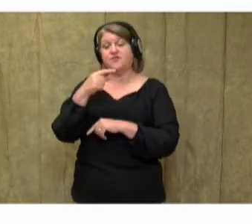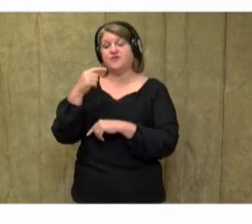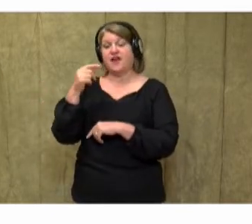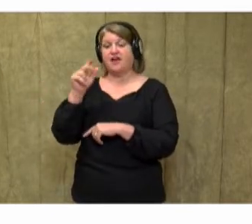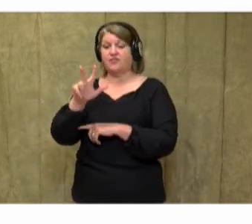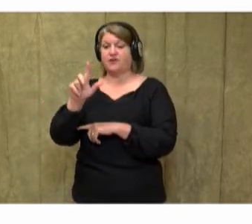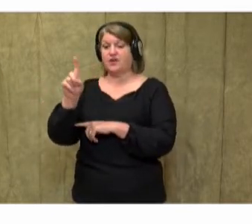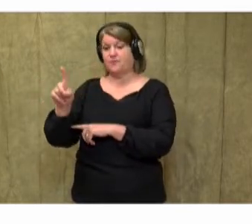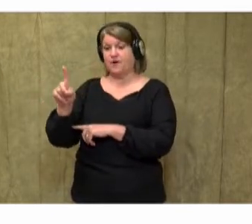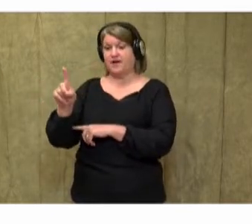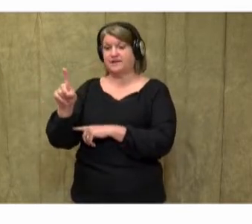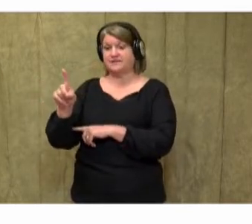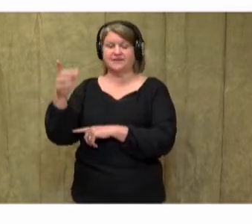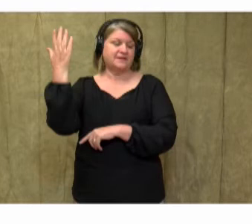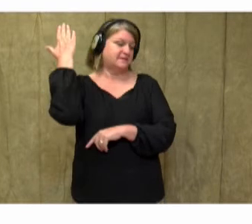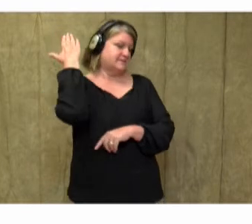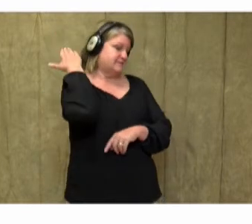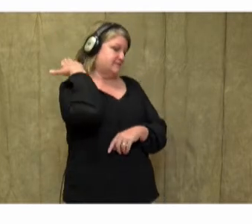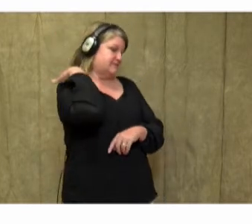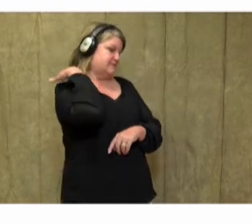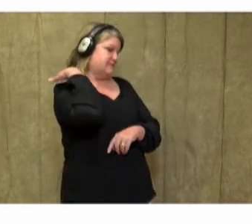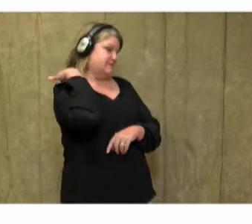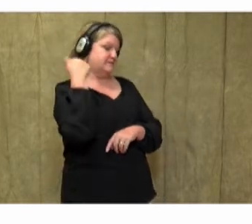pat yourself on the back.